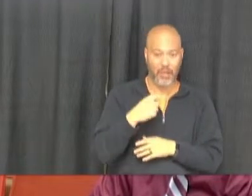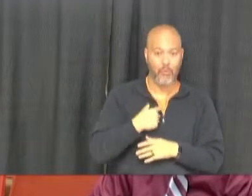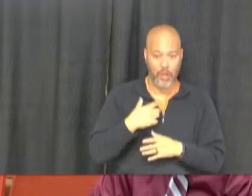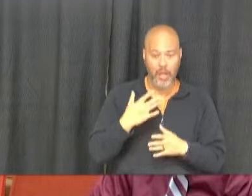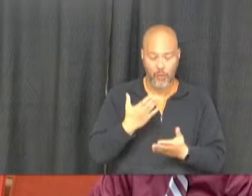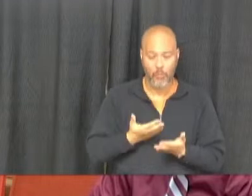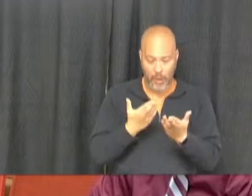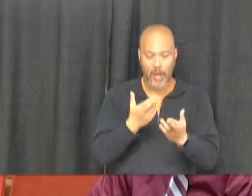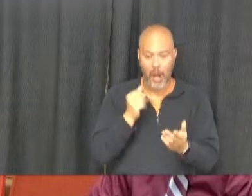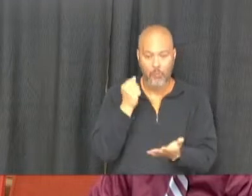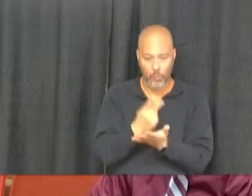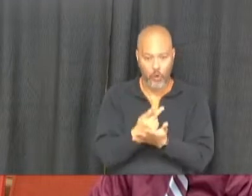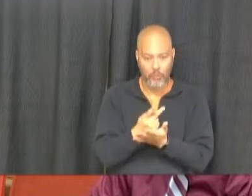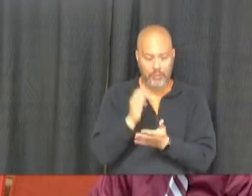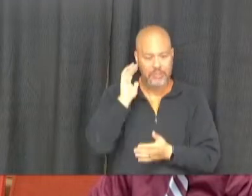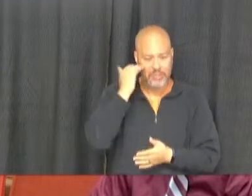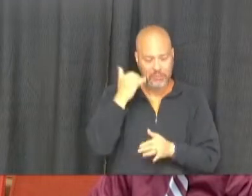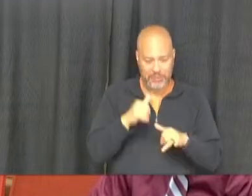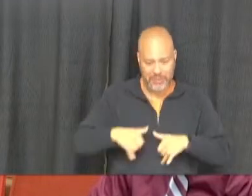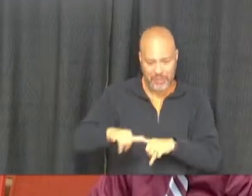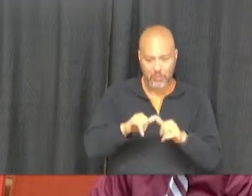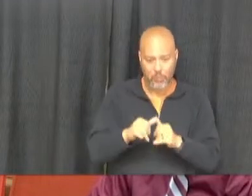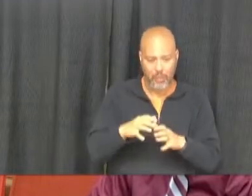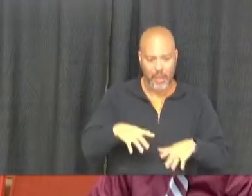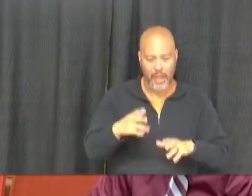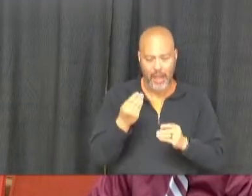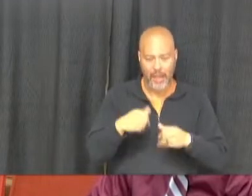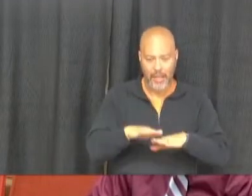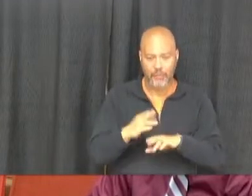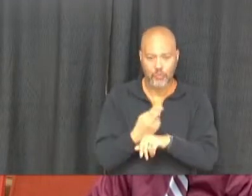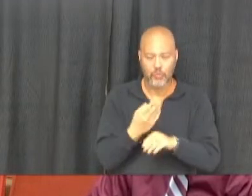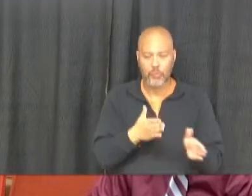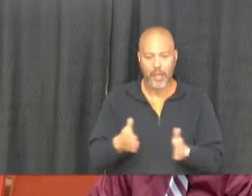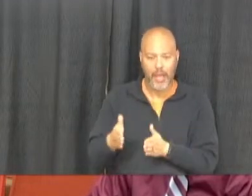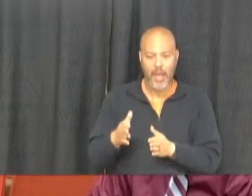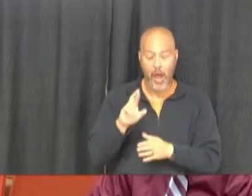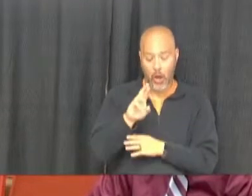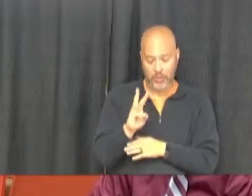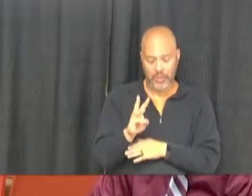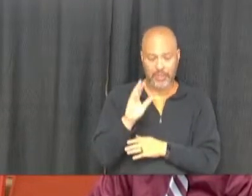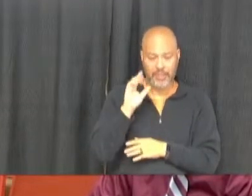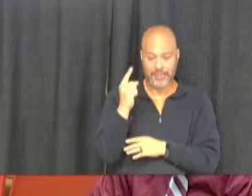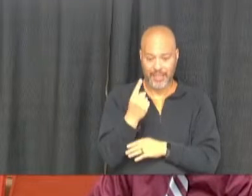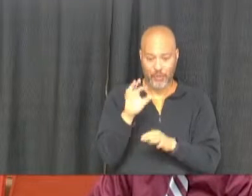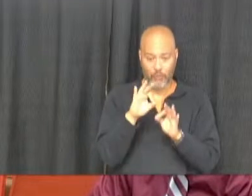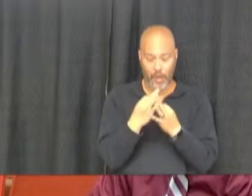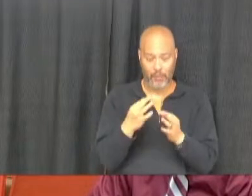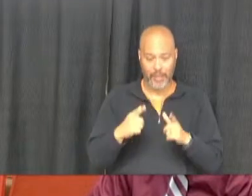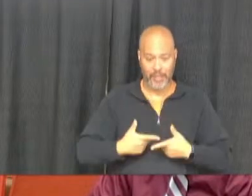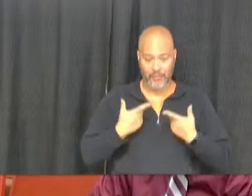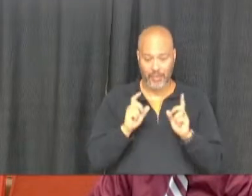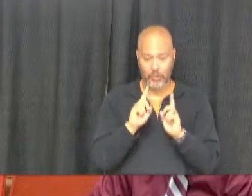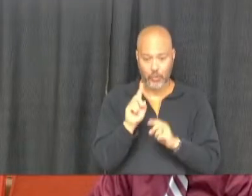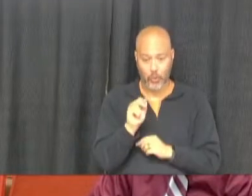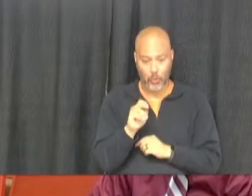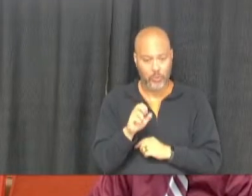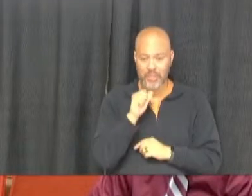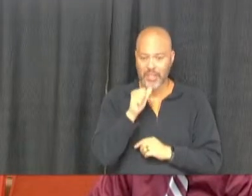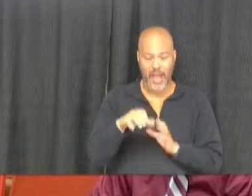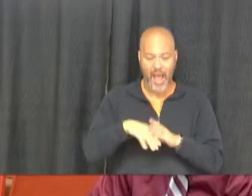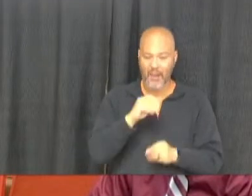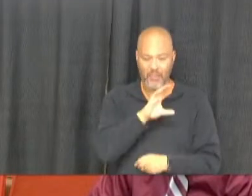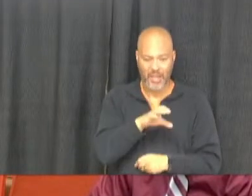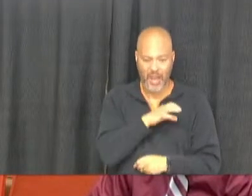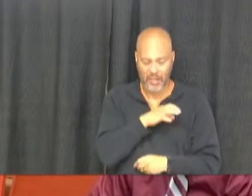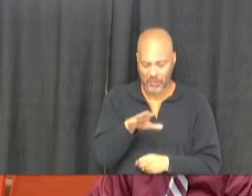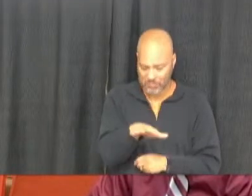recommend approval. The proposed zoning request is consistent with the adopted land use plan. The proposed R6 single family residential zone is not out of character